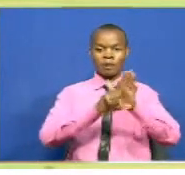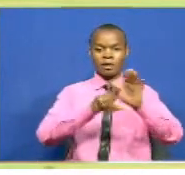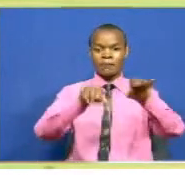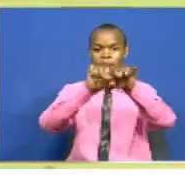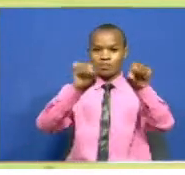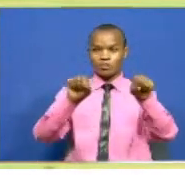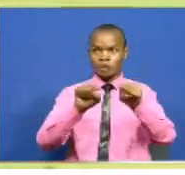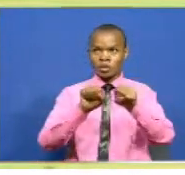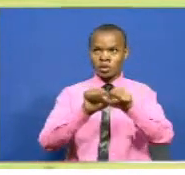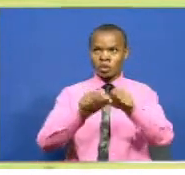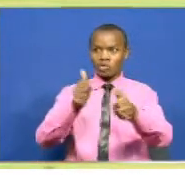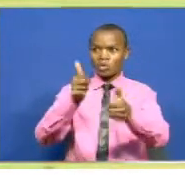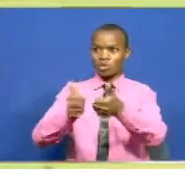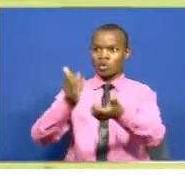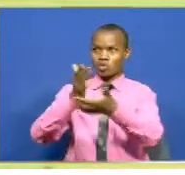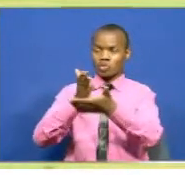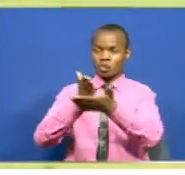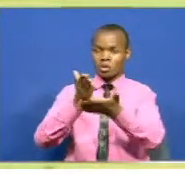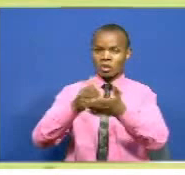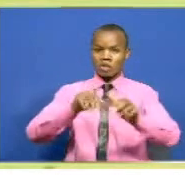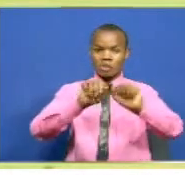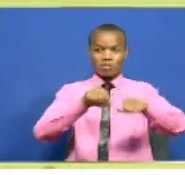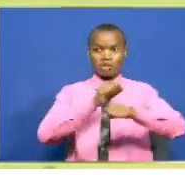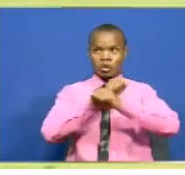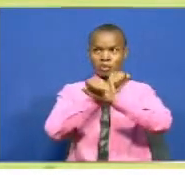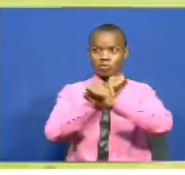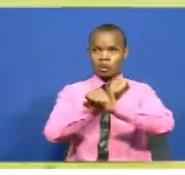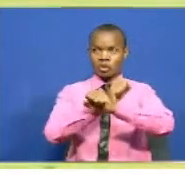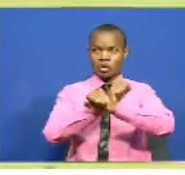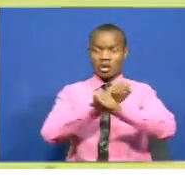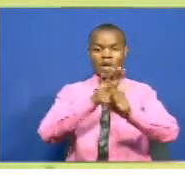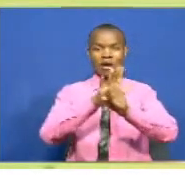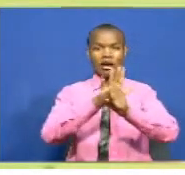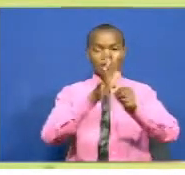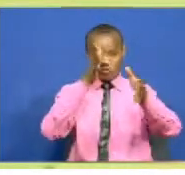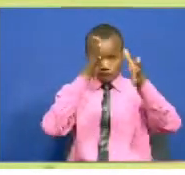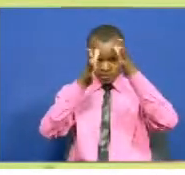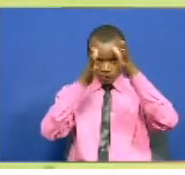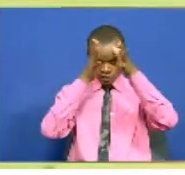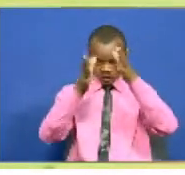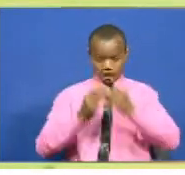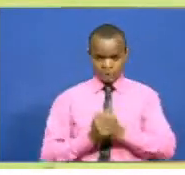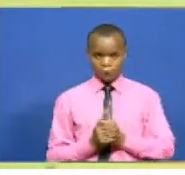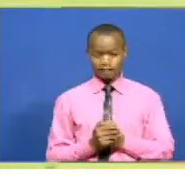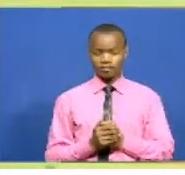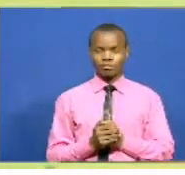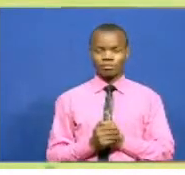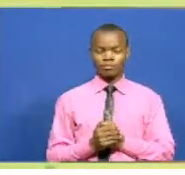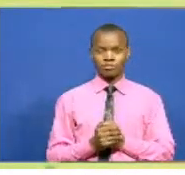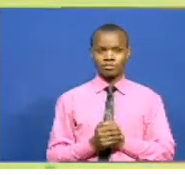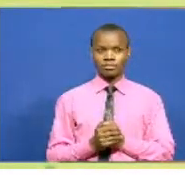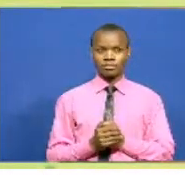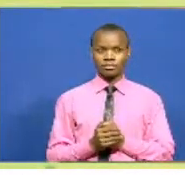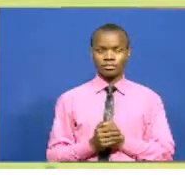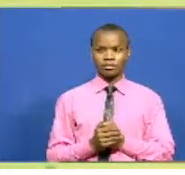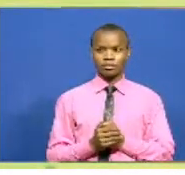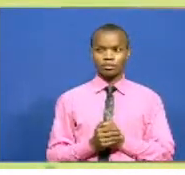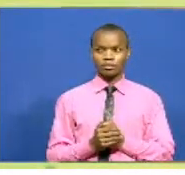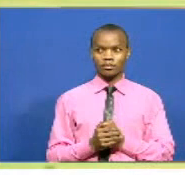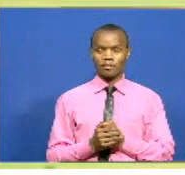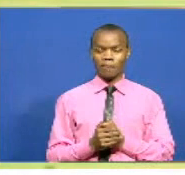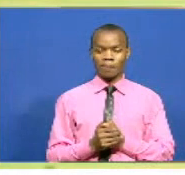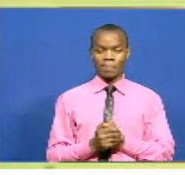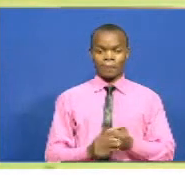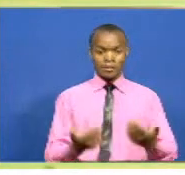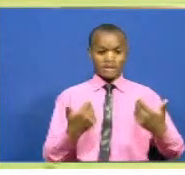that is easy to understand and that can be able to protect the many innovations. We have as one of our flagship projects